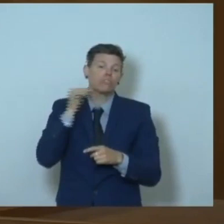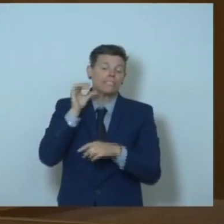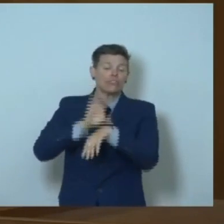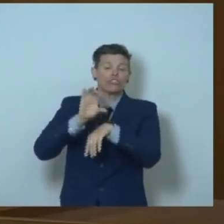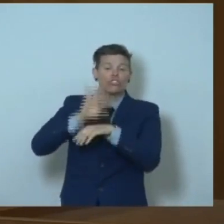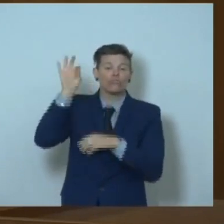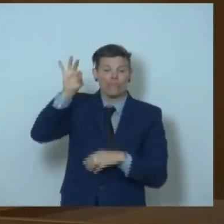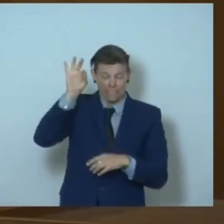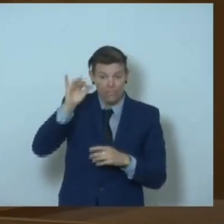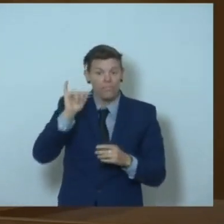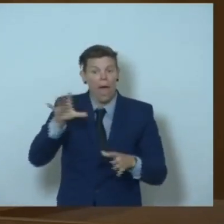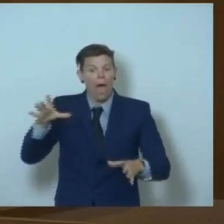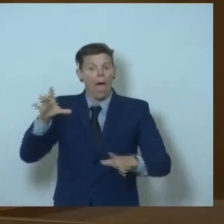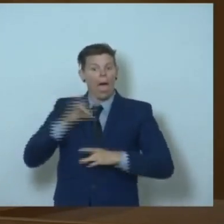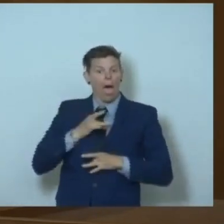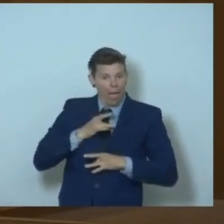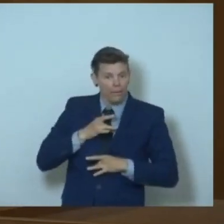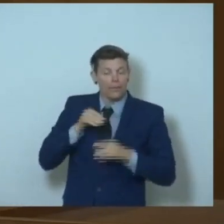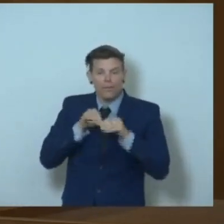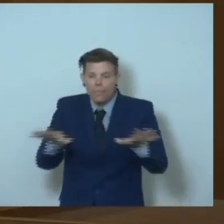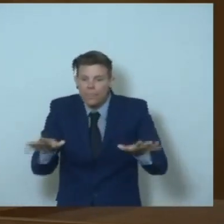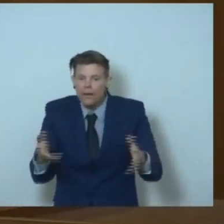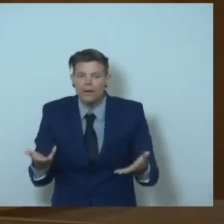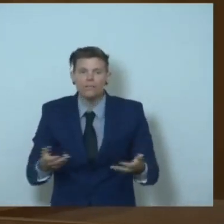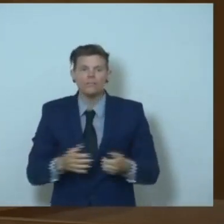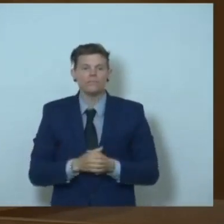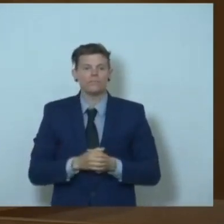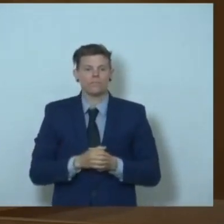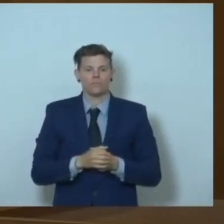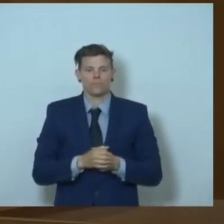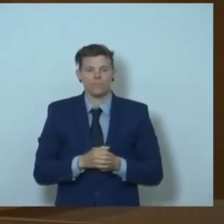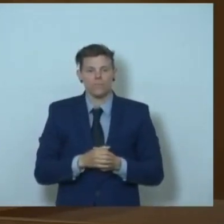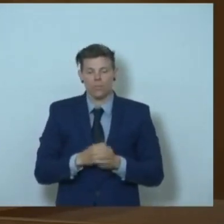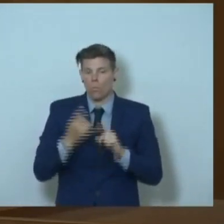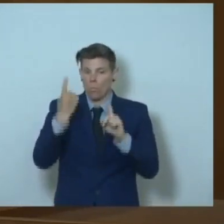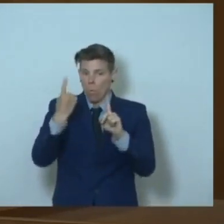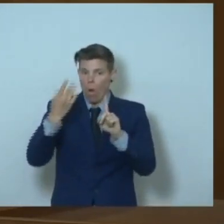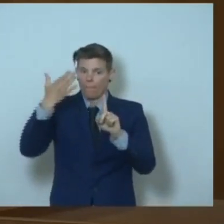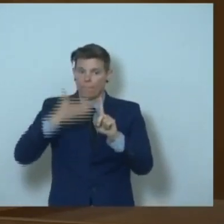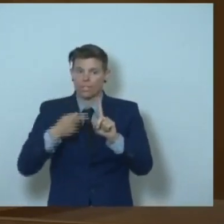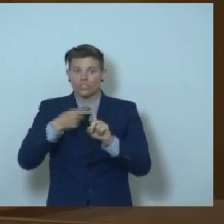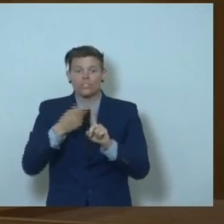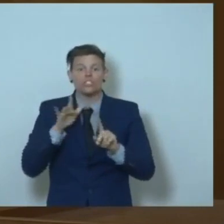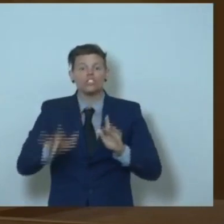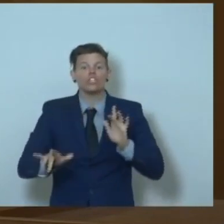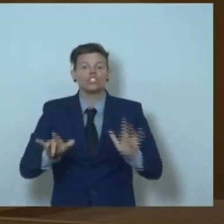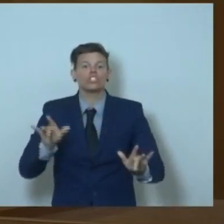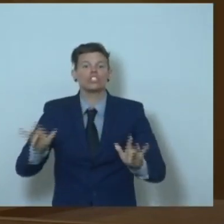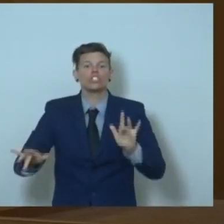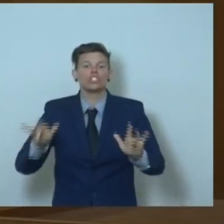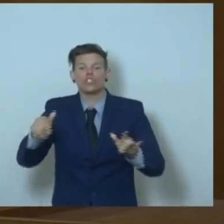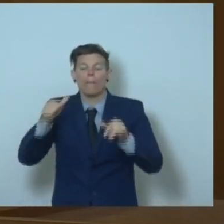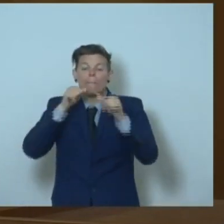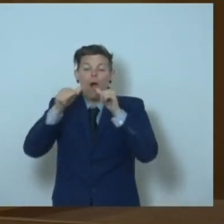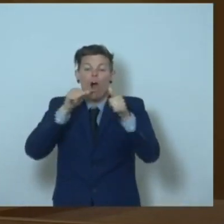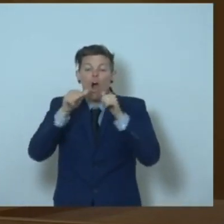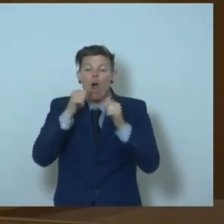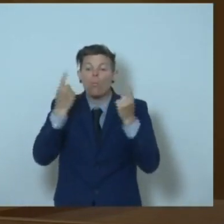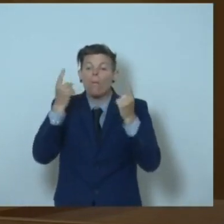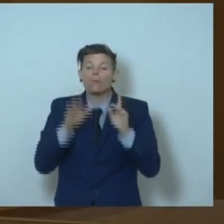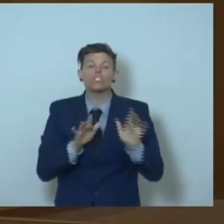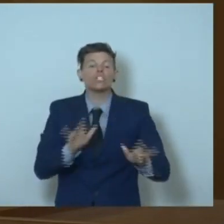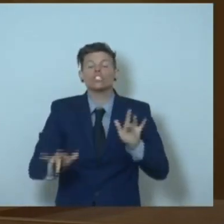in Korea also of a single individual going from nightclub to nightclub, infecting over 100 people.